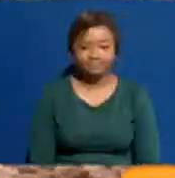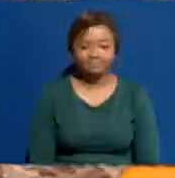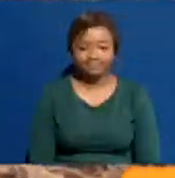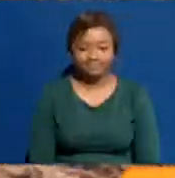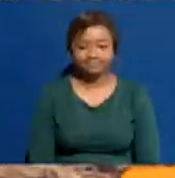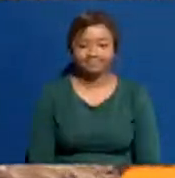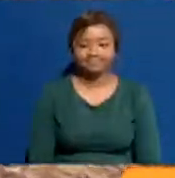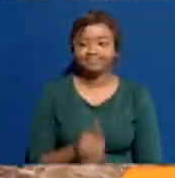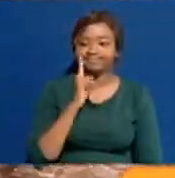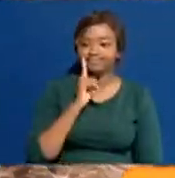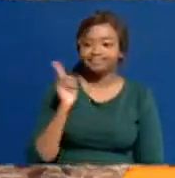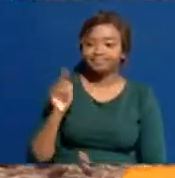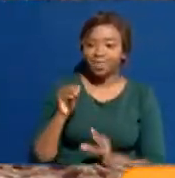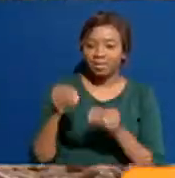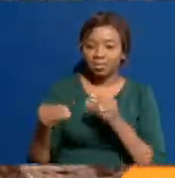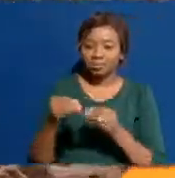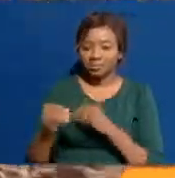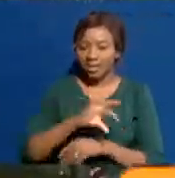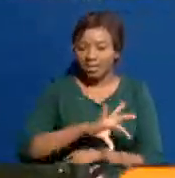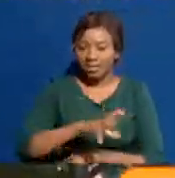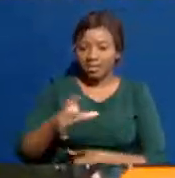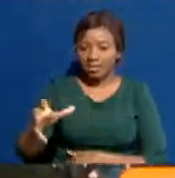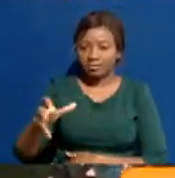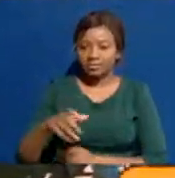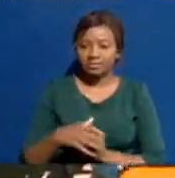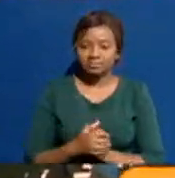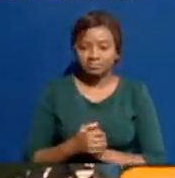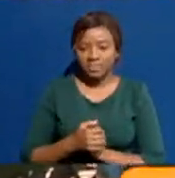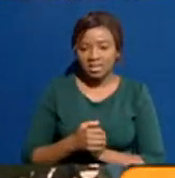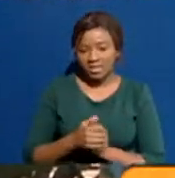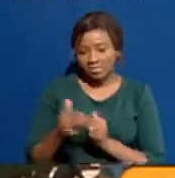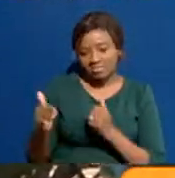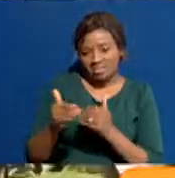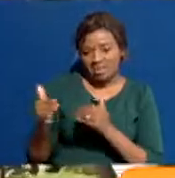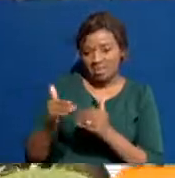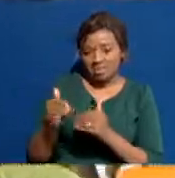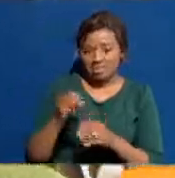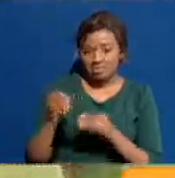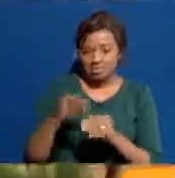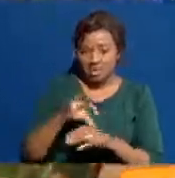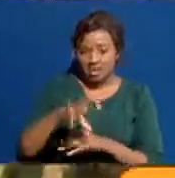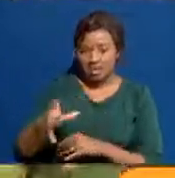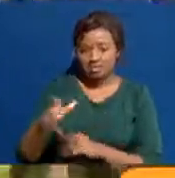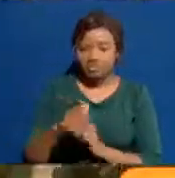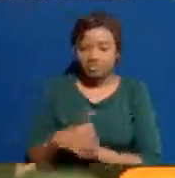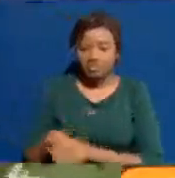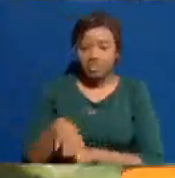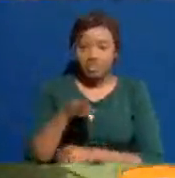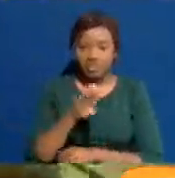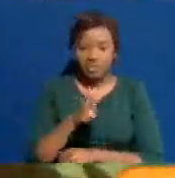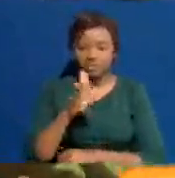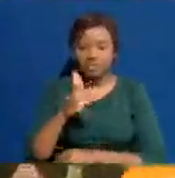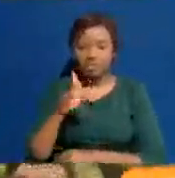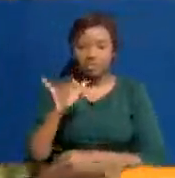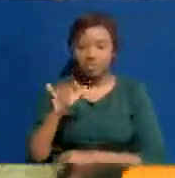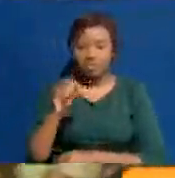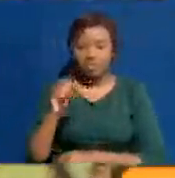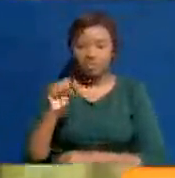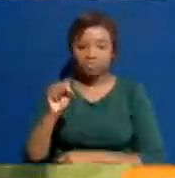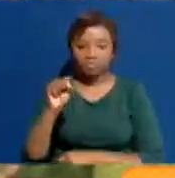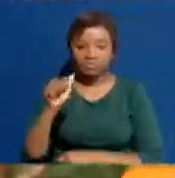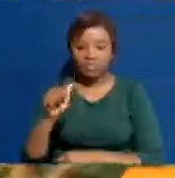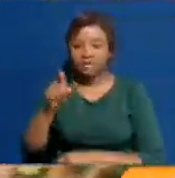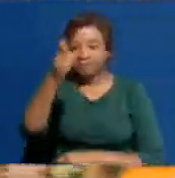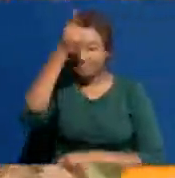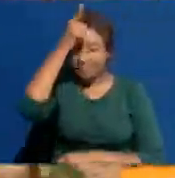In Buyosi village on the outskirts of Busia County, Peter Kubebea is the proud farmer and owner